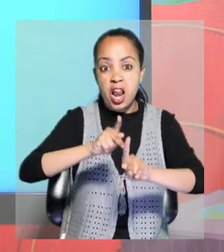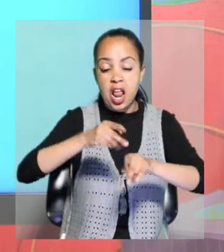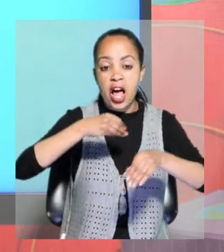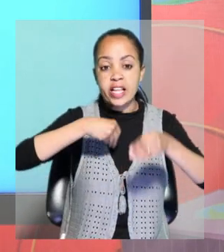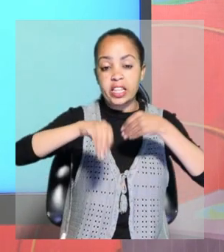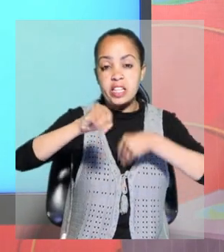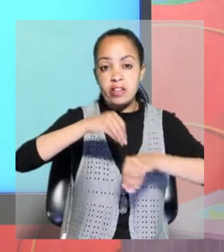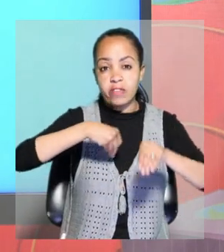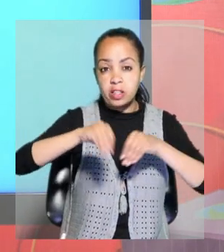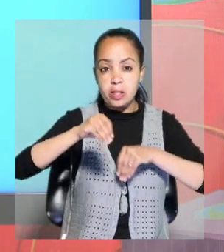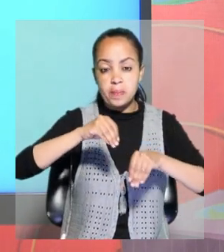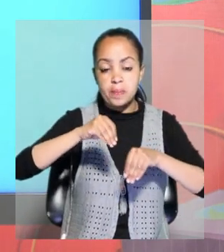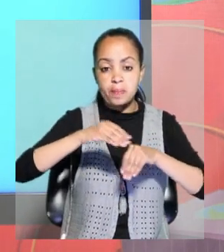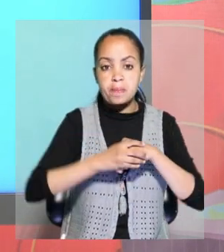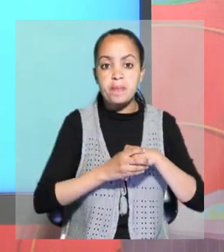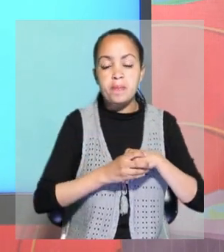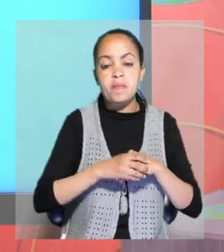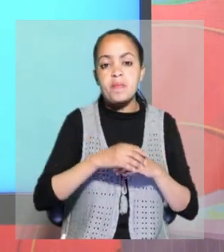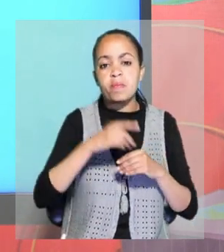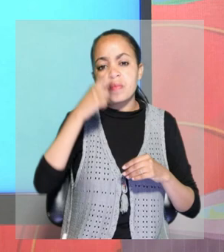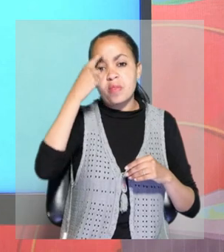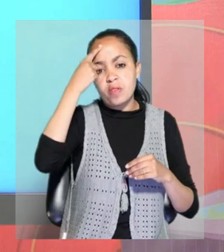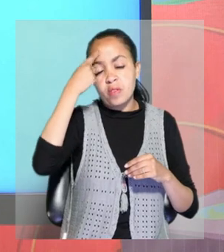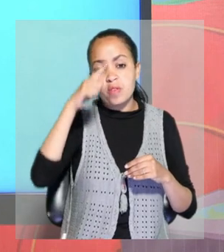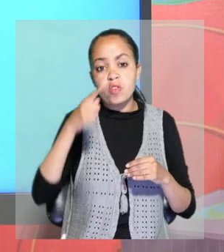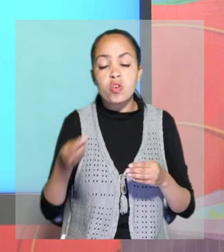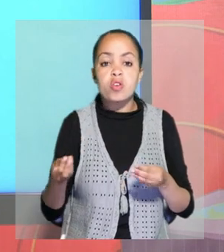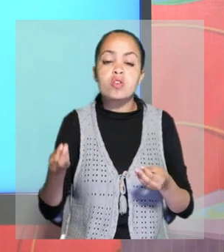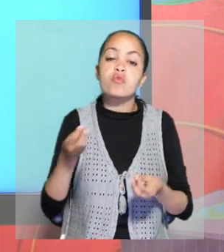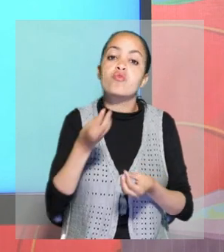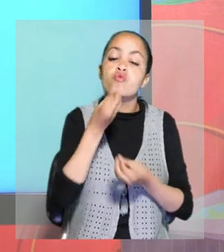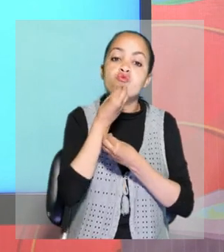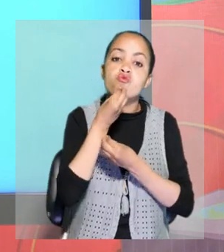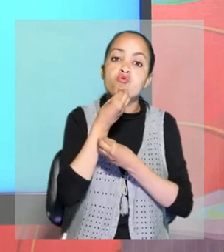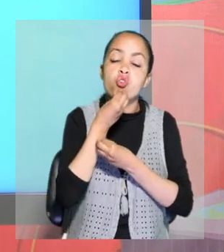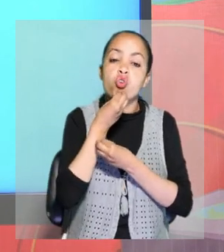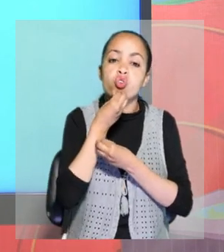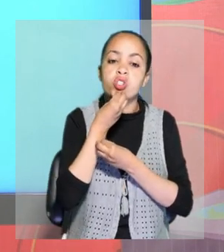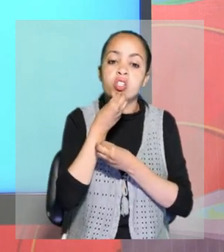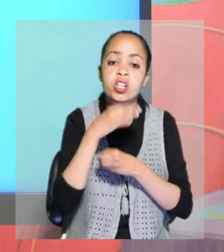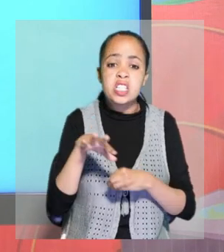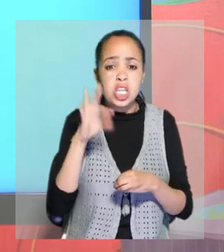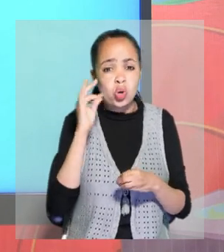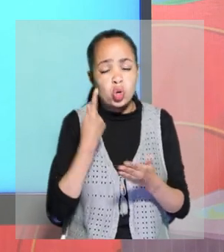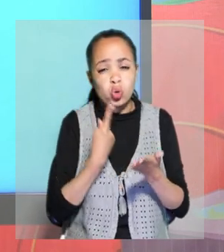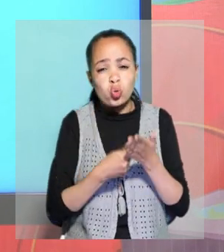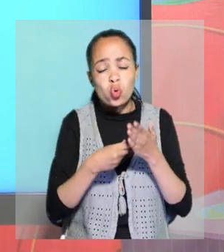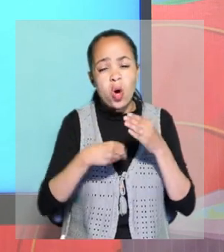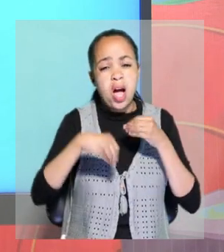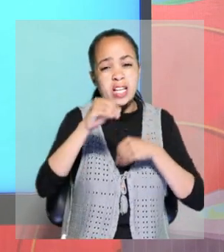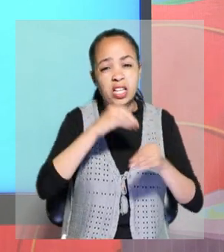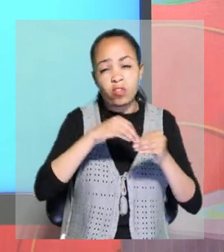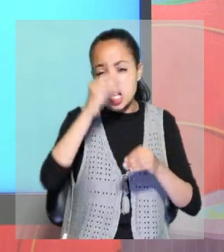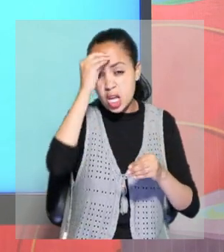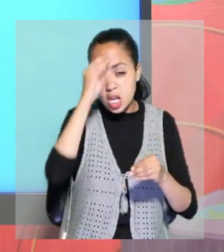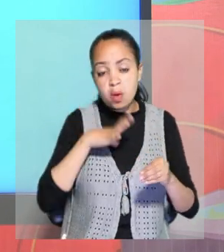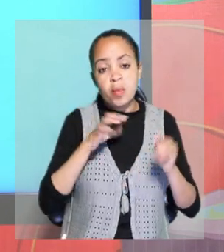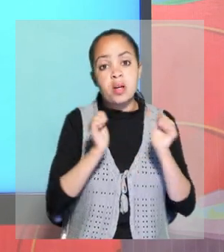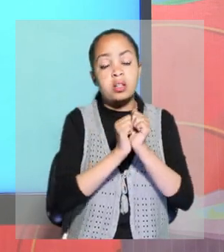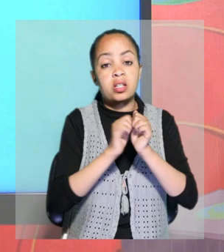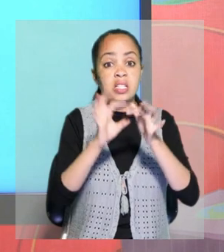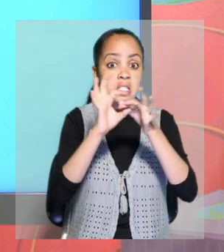activity, for sake of overcoming food security, these two activities are human-related